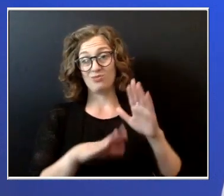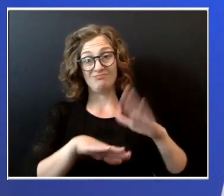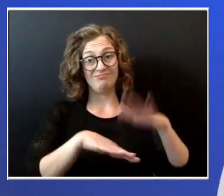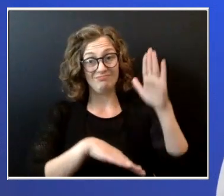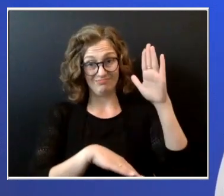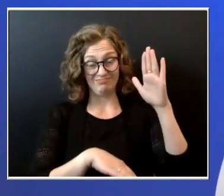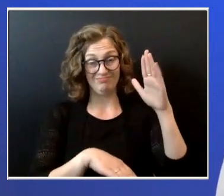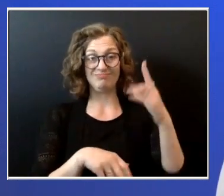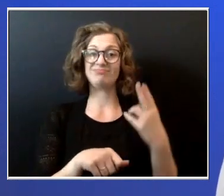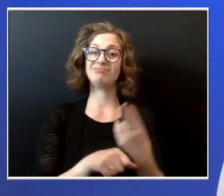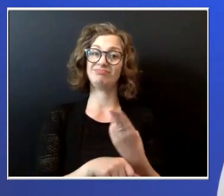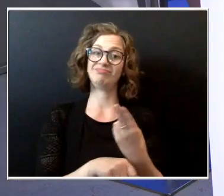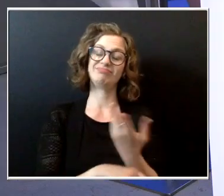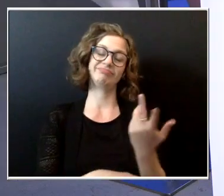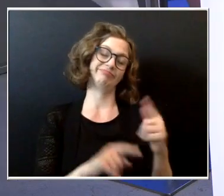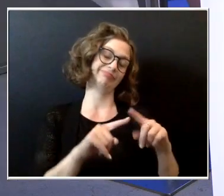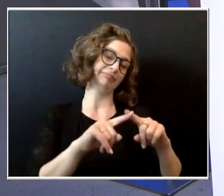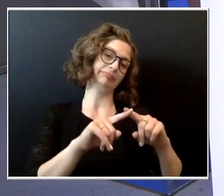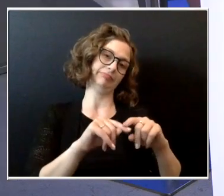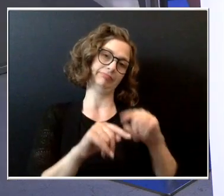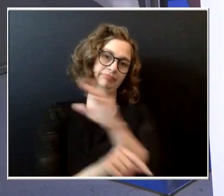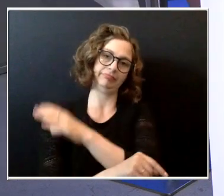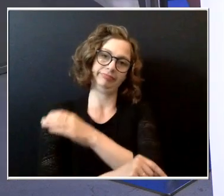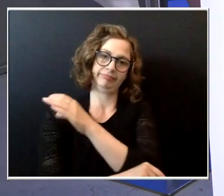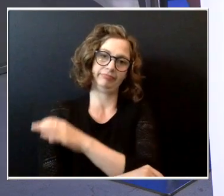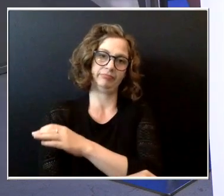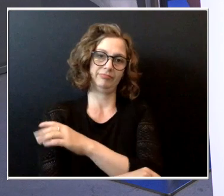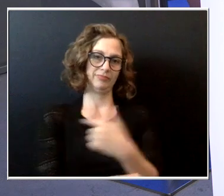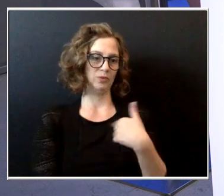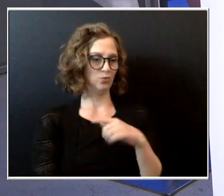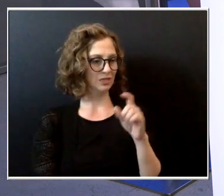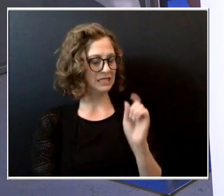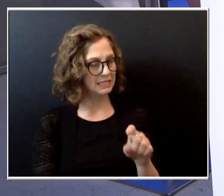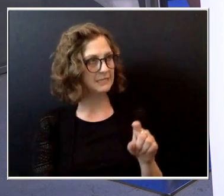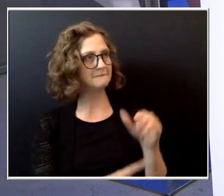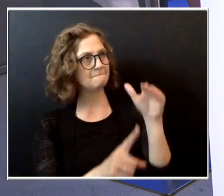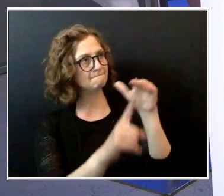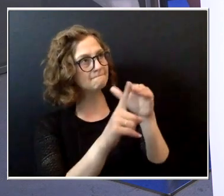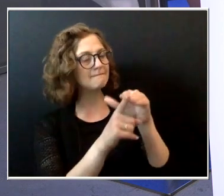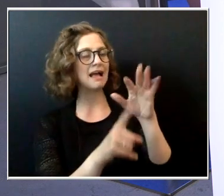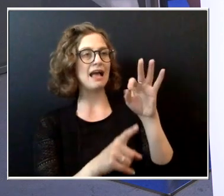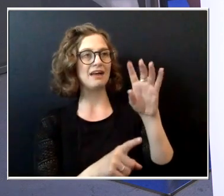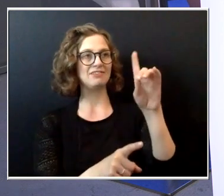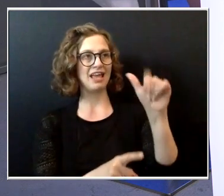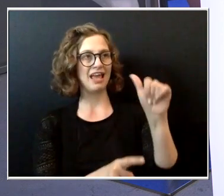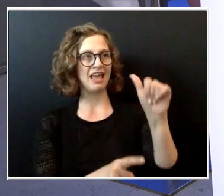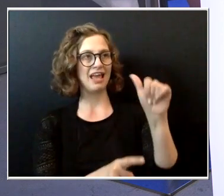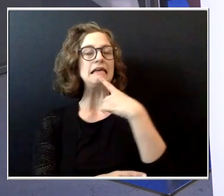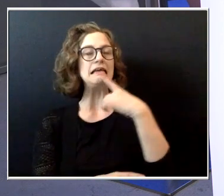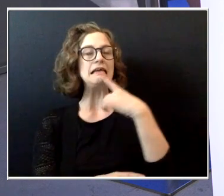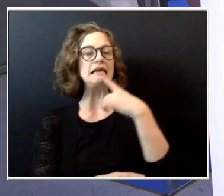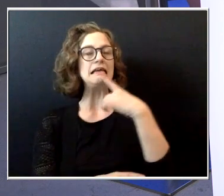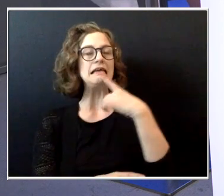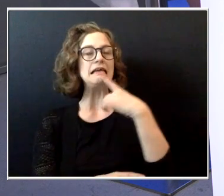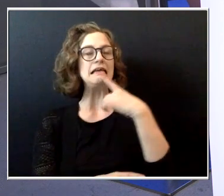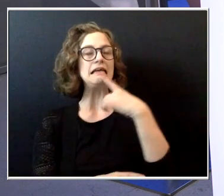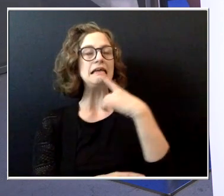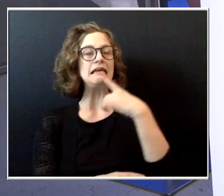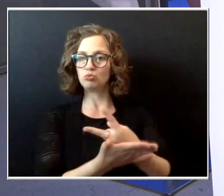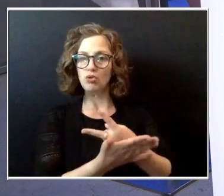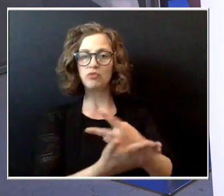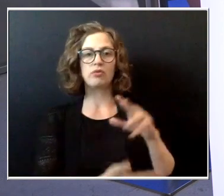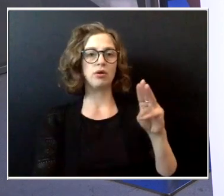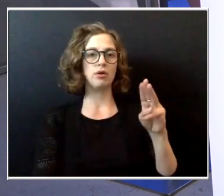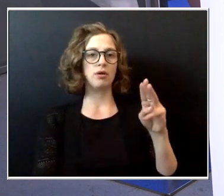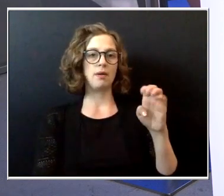on the clinic. We need to get it in place with the FDA. They need to go ahead and say, yes, it's approved, and Medicare needs to be able to start paying for it, so the insurance companies start paying for it